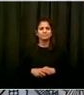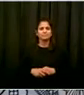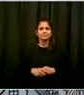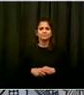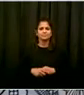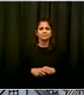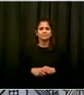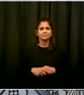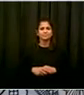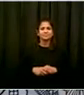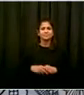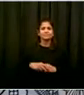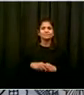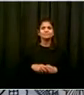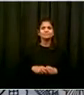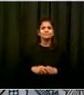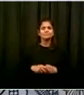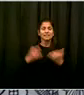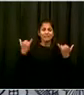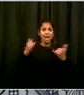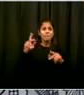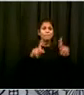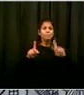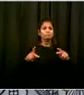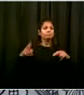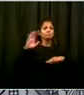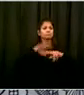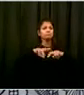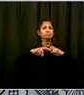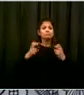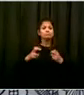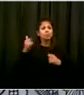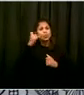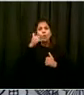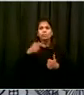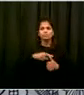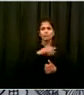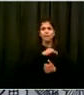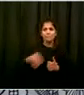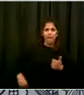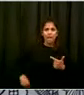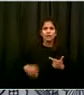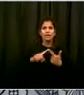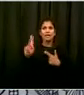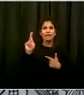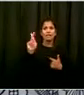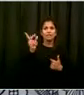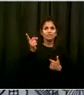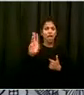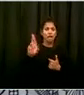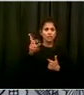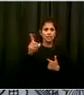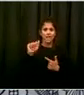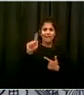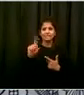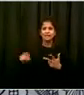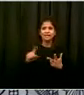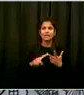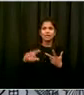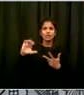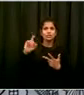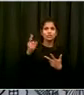We'll now begin our Q&A. As a reminder, we're joined today by Dr. Katz, Dr. Chokshi, and Senior Advisor Dr. Jay